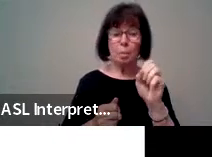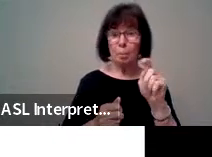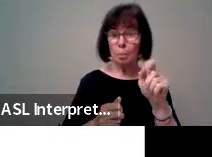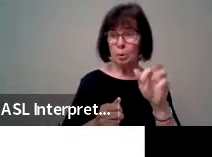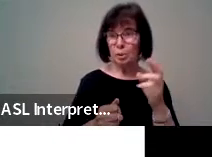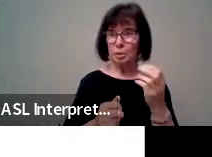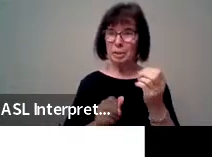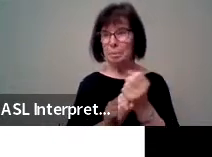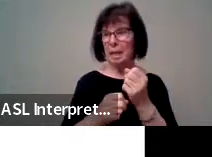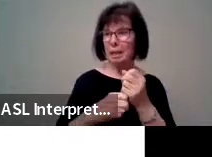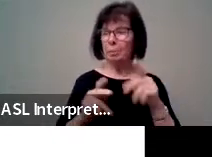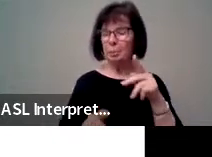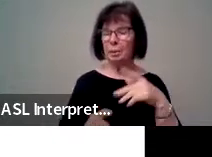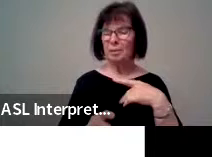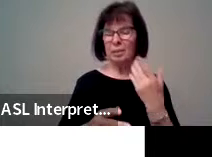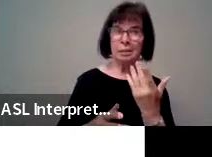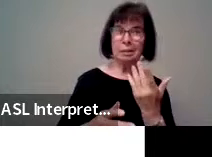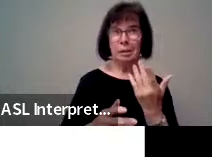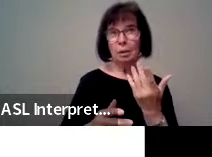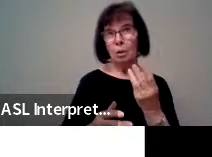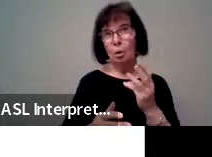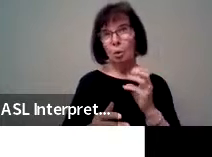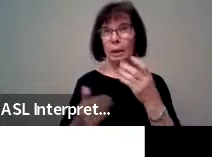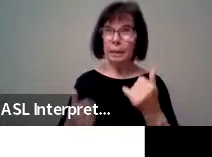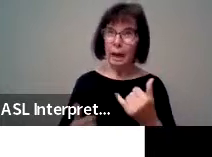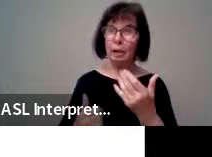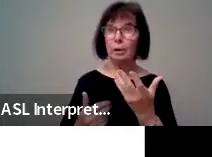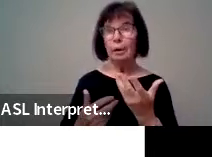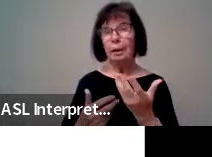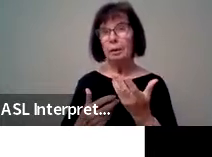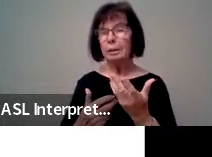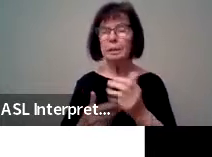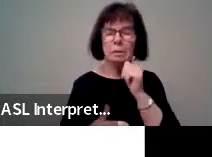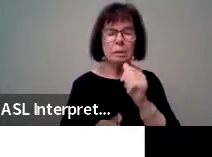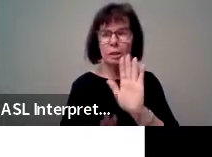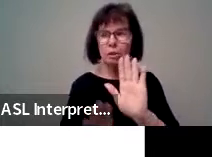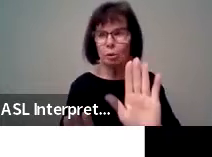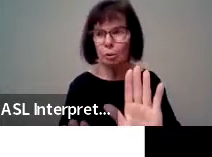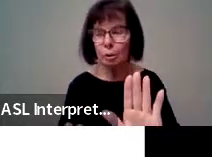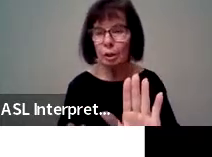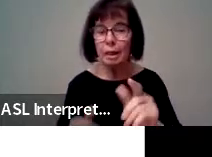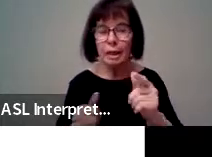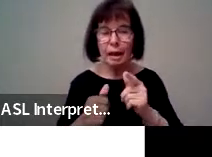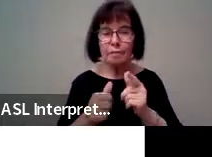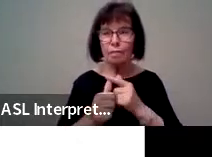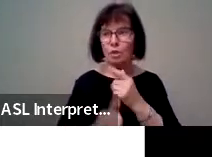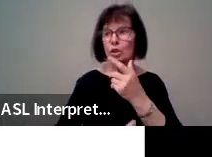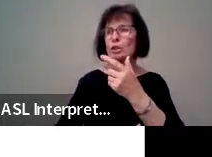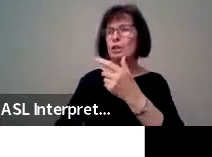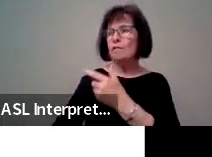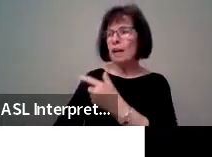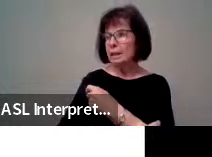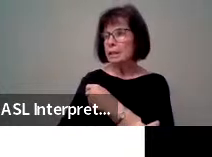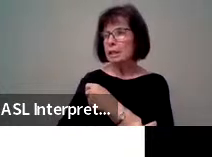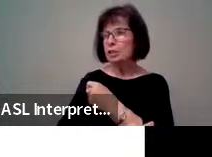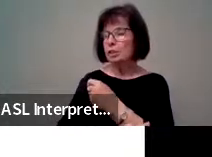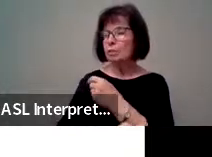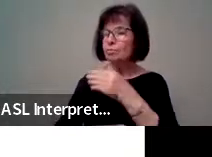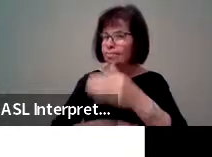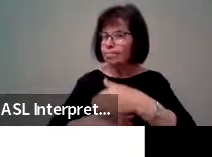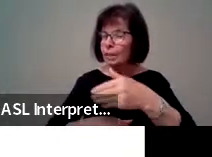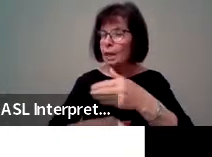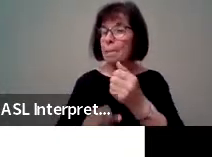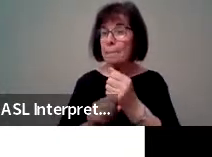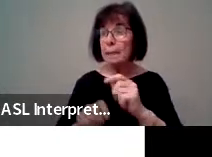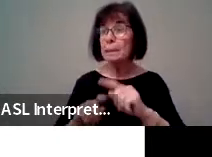feel like, oh, well, now you have to get so many shots that's not true. That first vaccination series really makes a difference. And